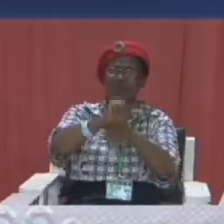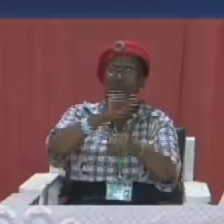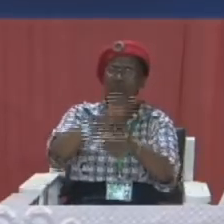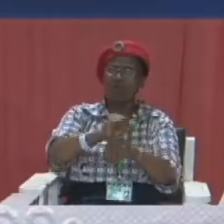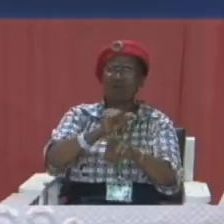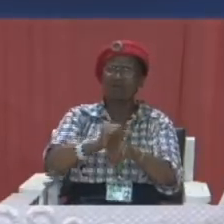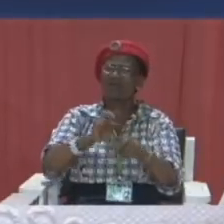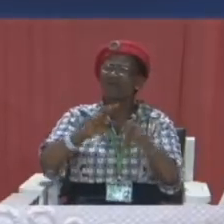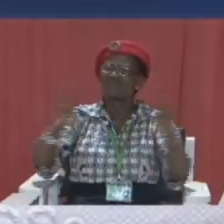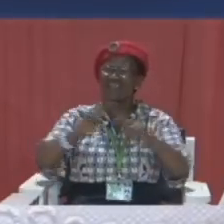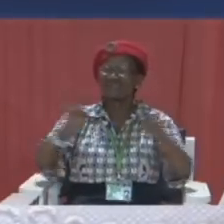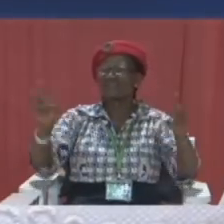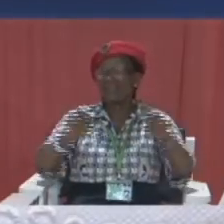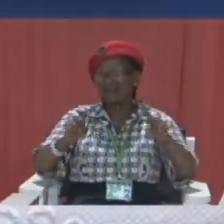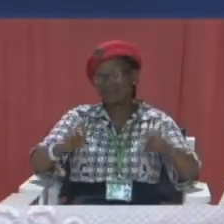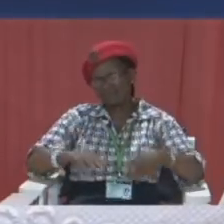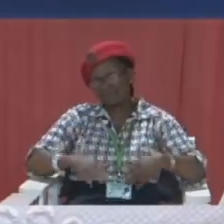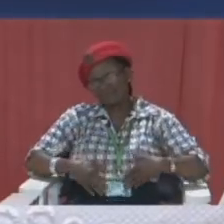Extremely tired.